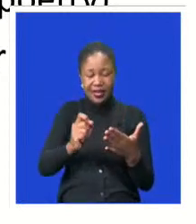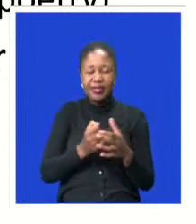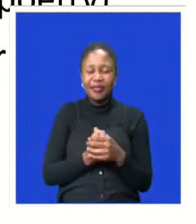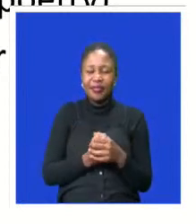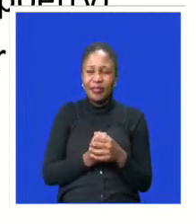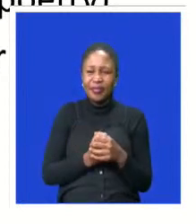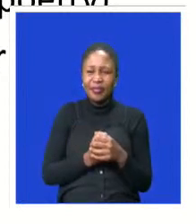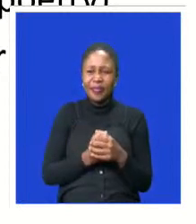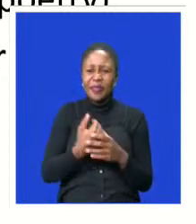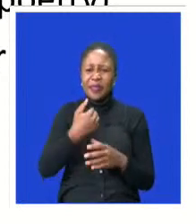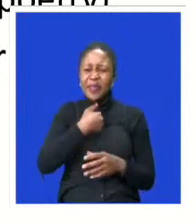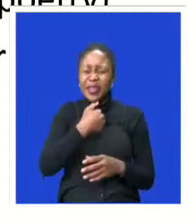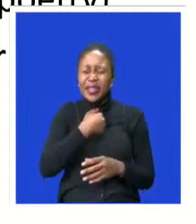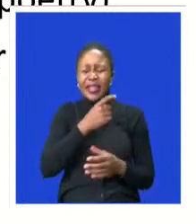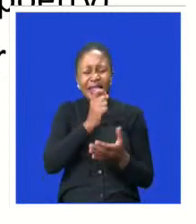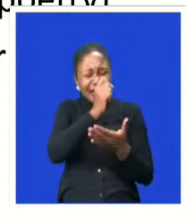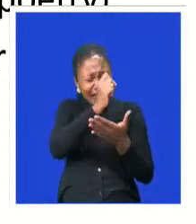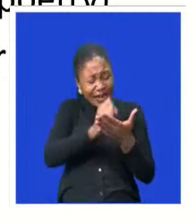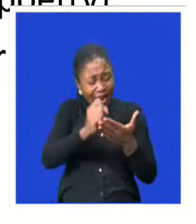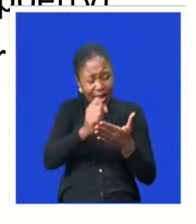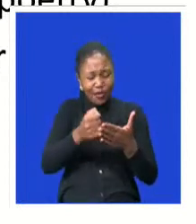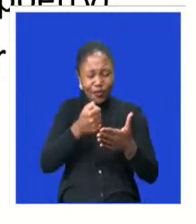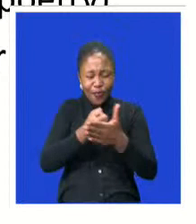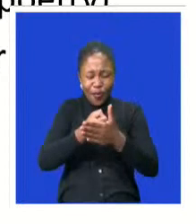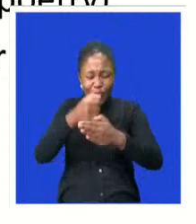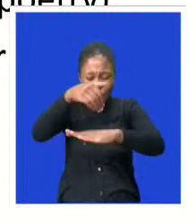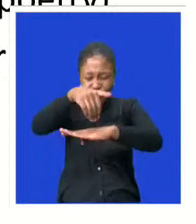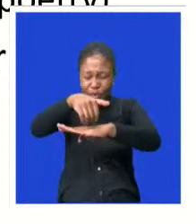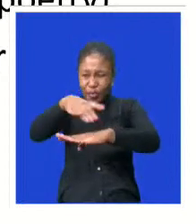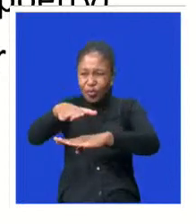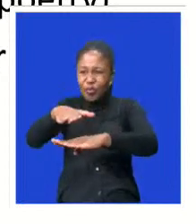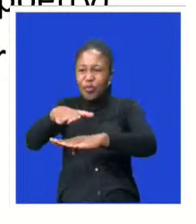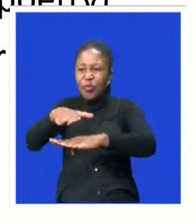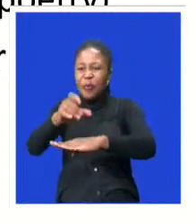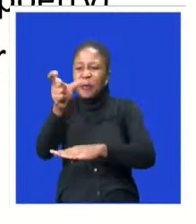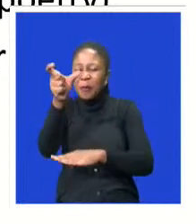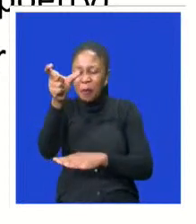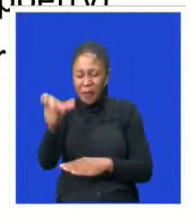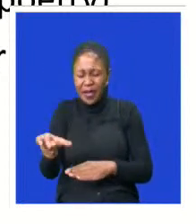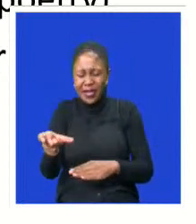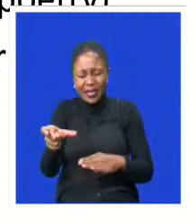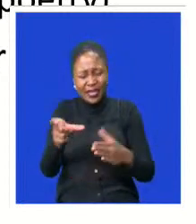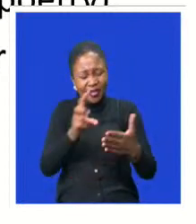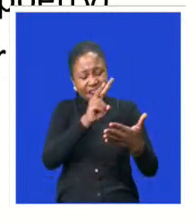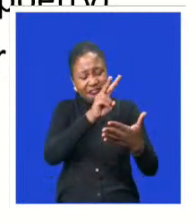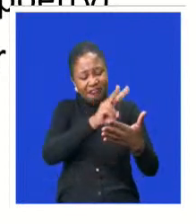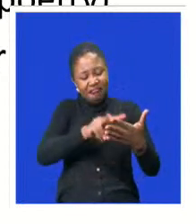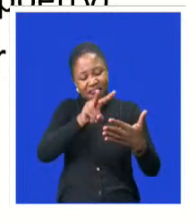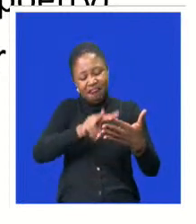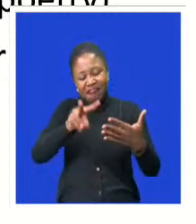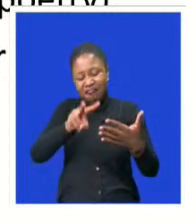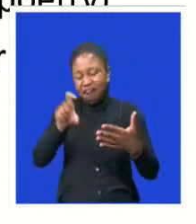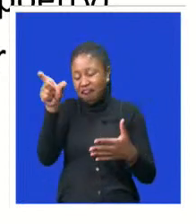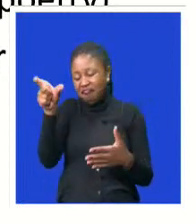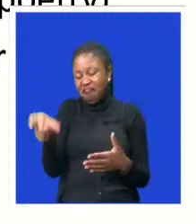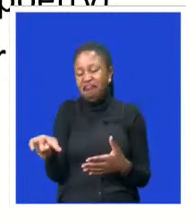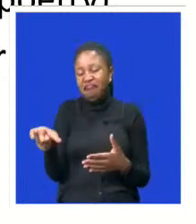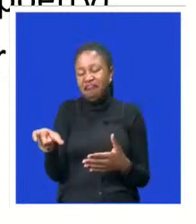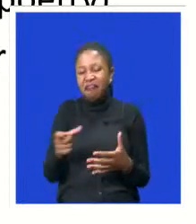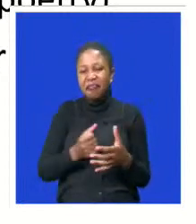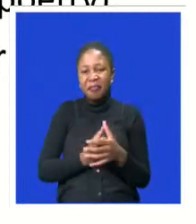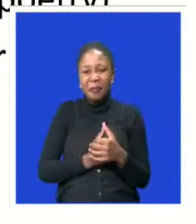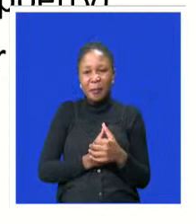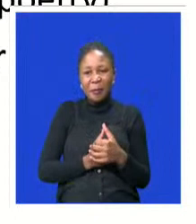The person who reads the what you have written has to get a message from what you have written. We have